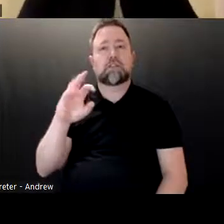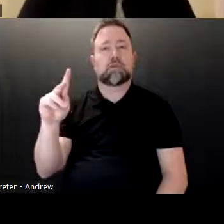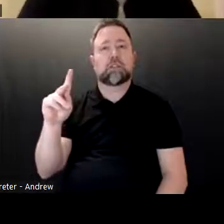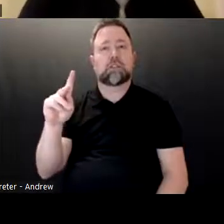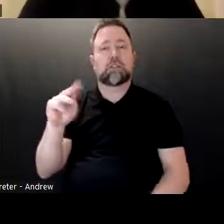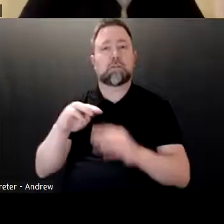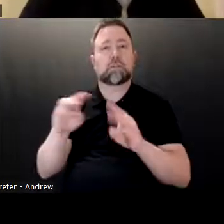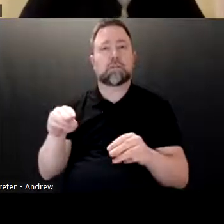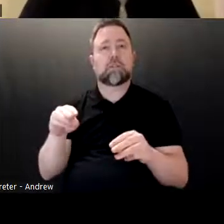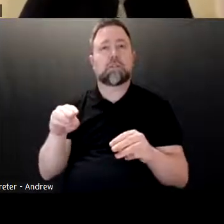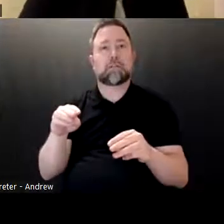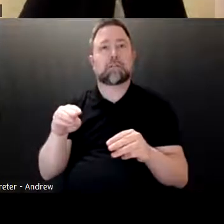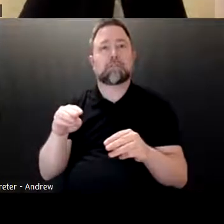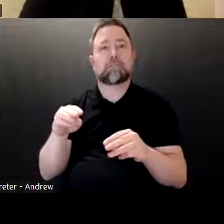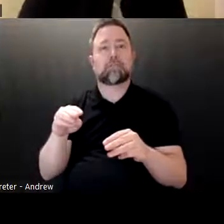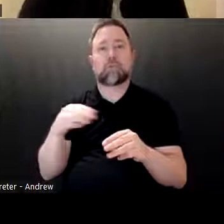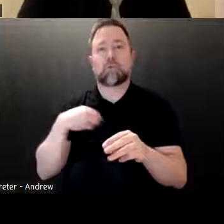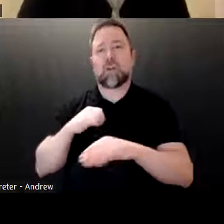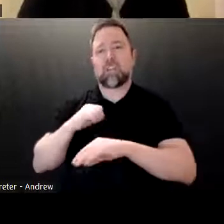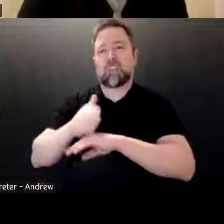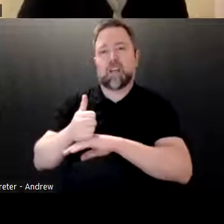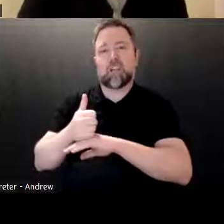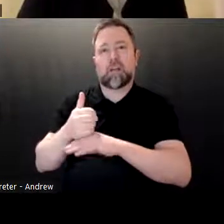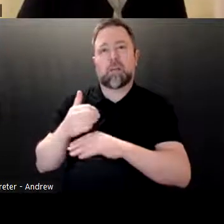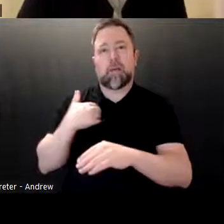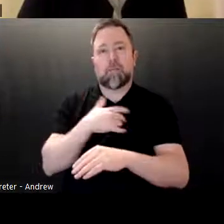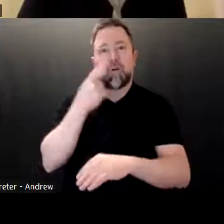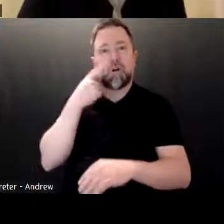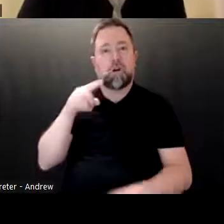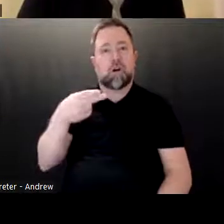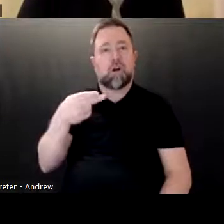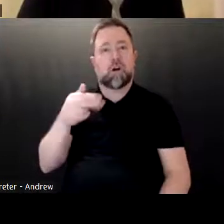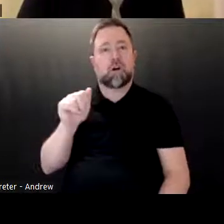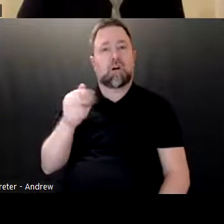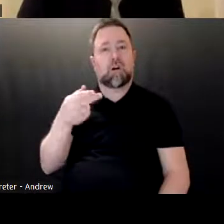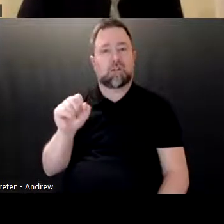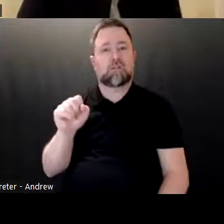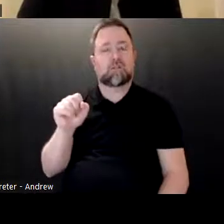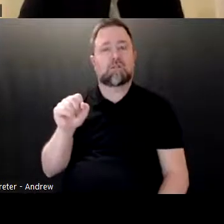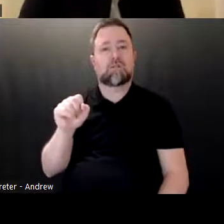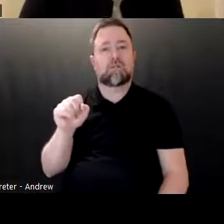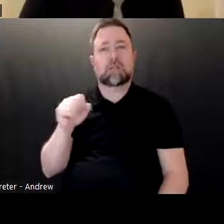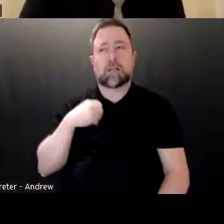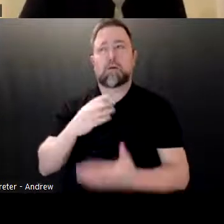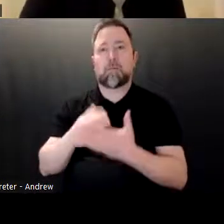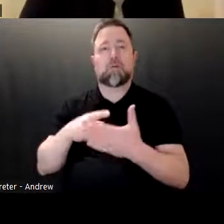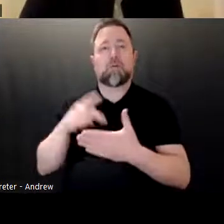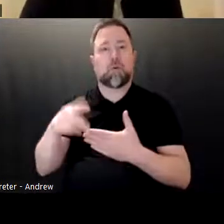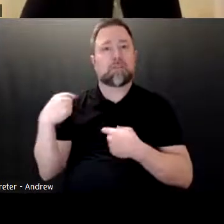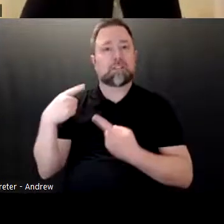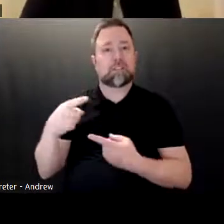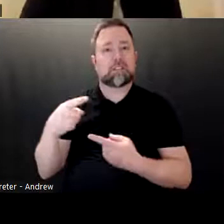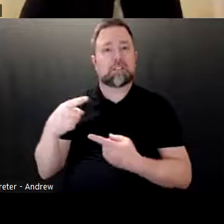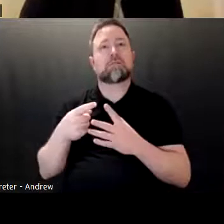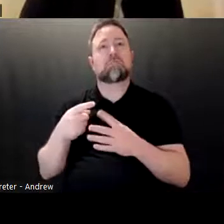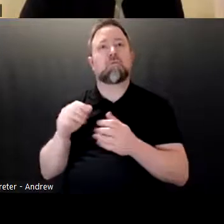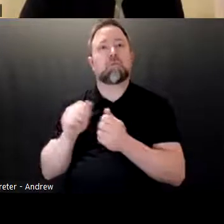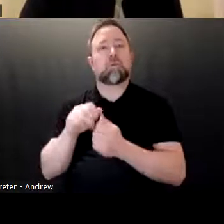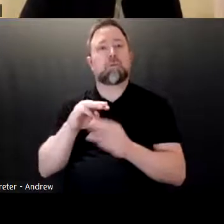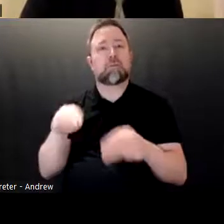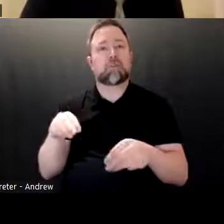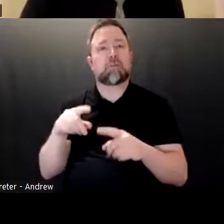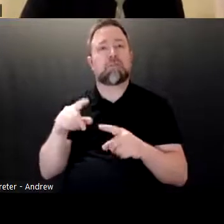member of HAHS, by the way, and we're really thrilled today to be a part of this program. I've been with the museum since 2016, and I've had